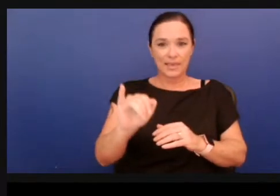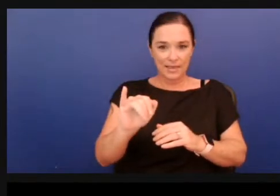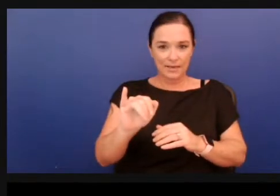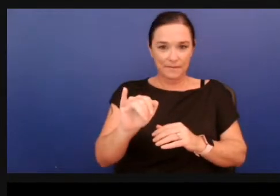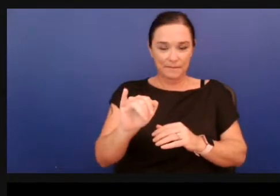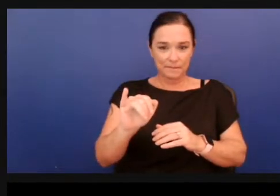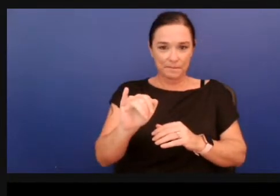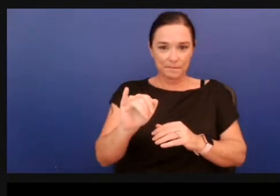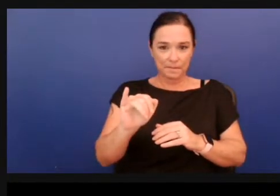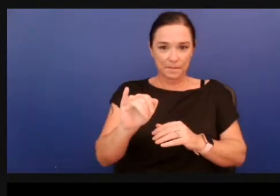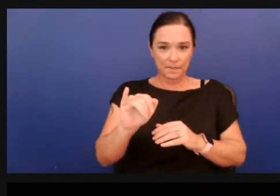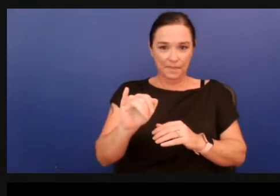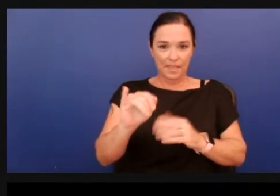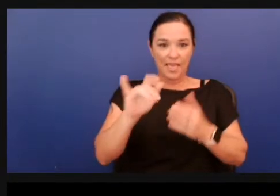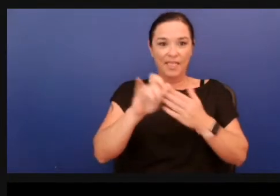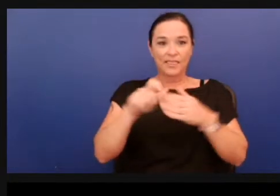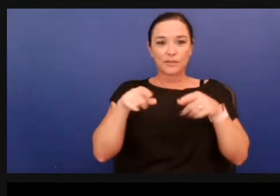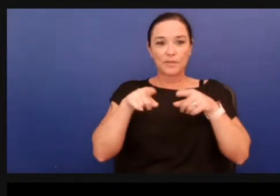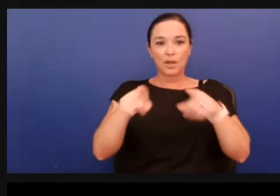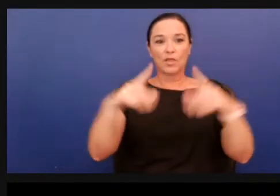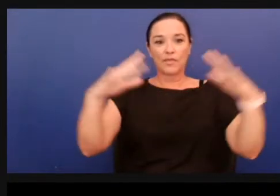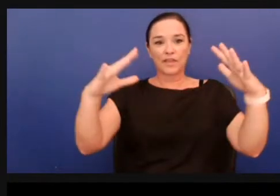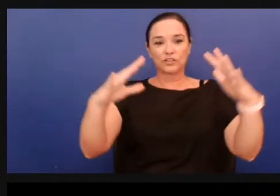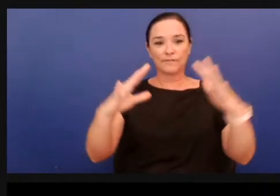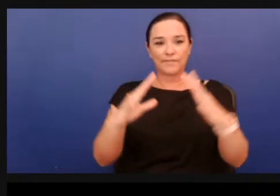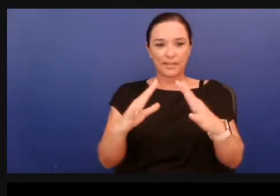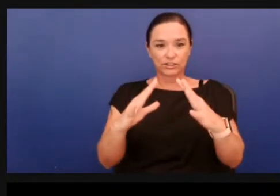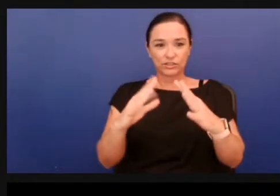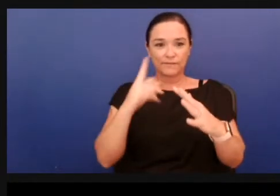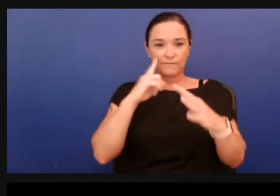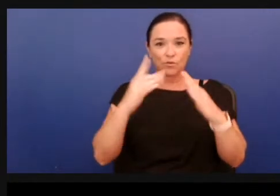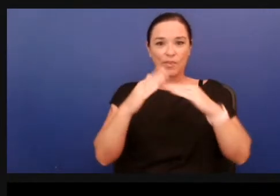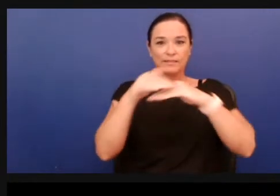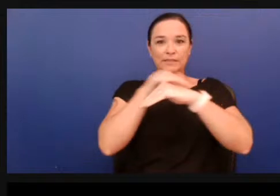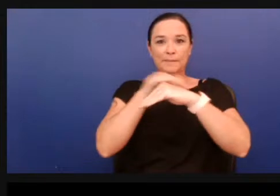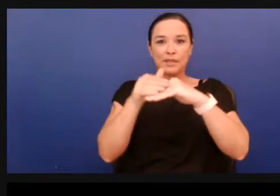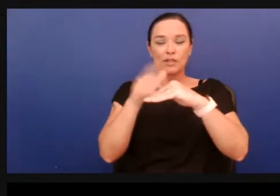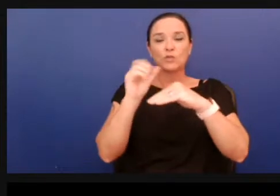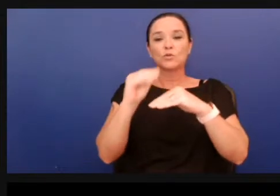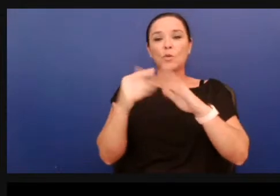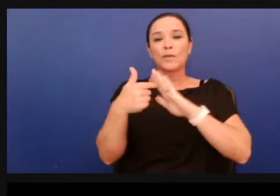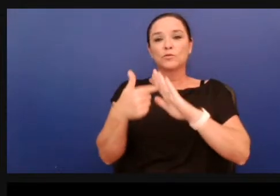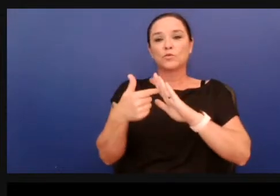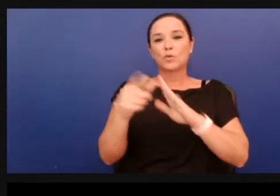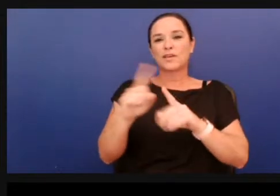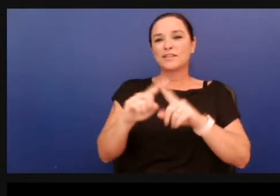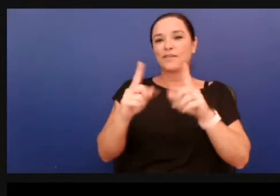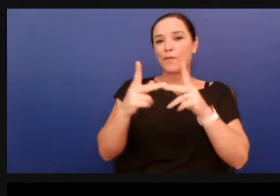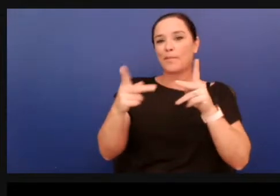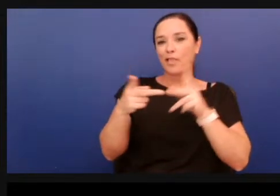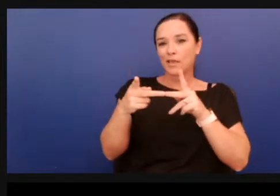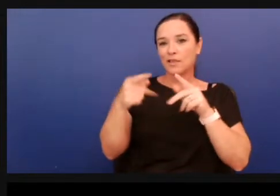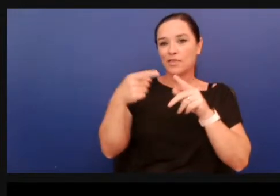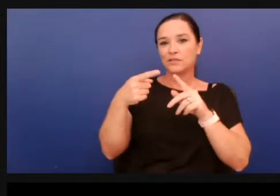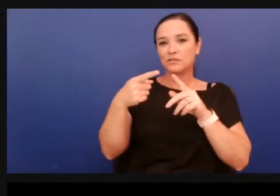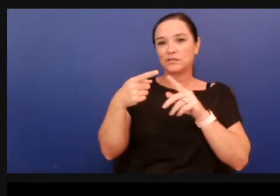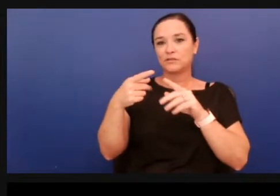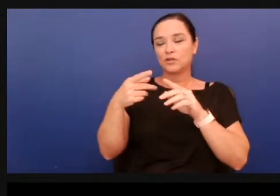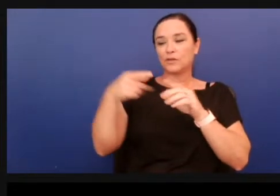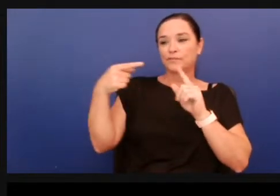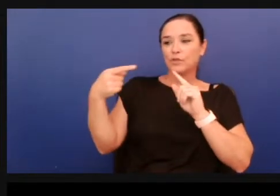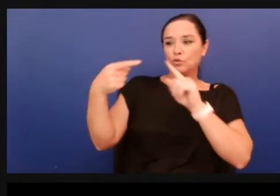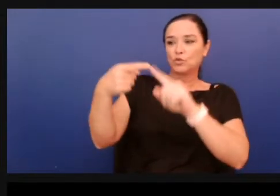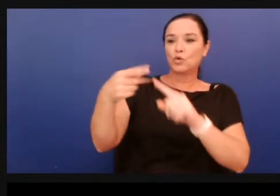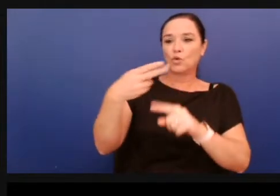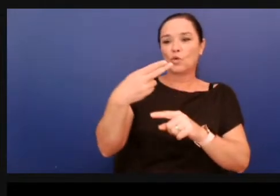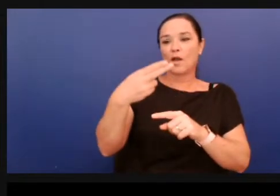deflation seen at the summit. So this blue line points a different place than the last blue line pointed. This one's pointing to Hale, showing deflation as well.